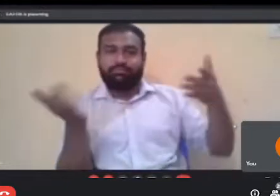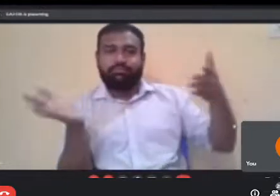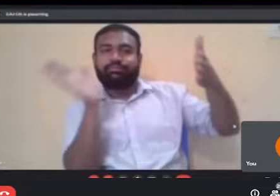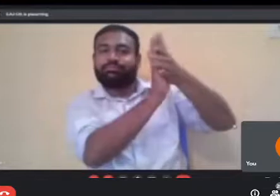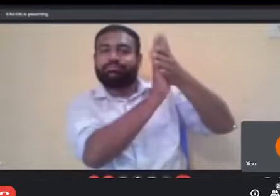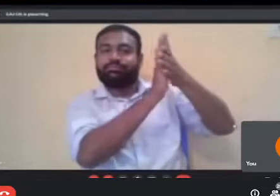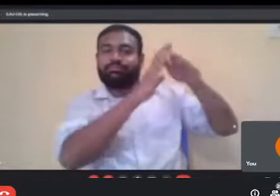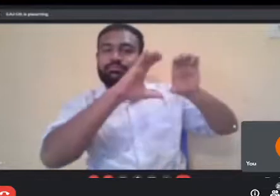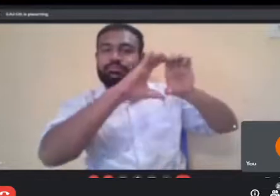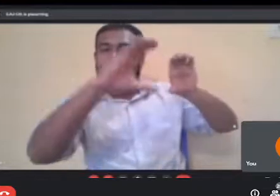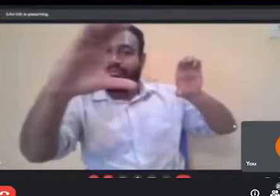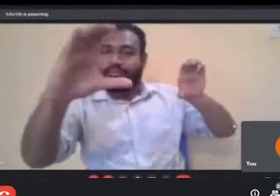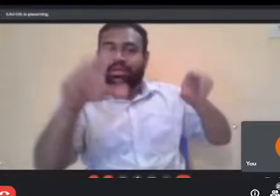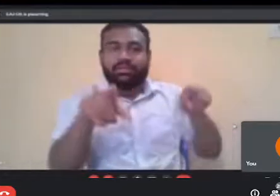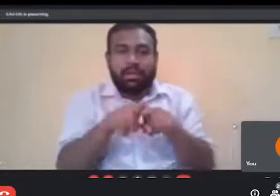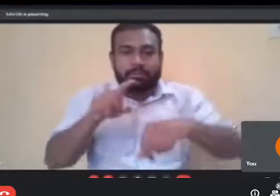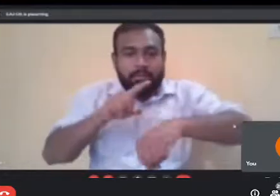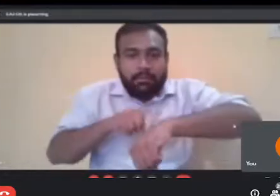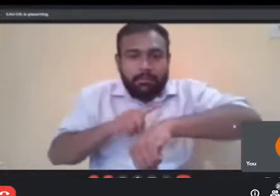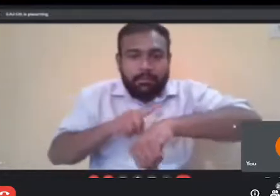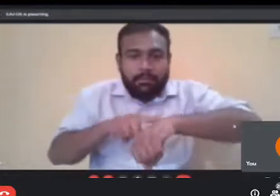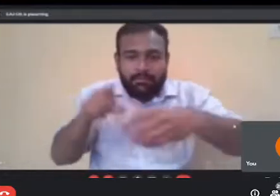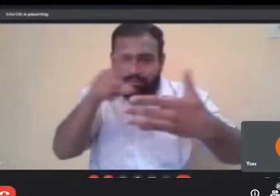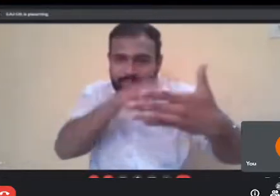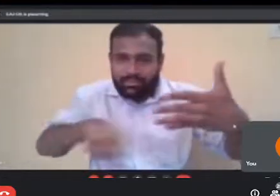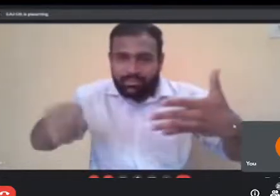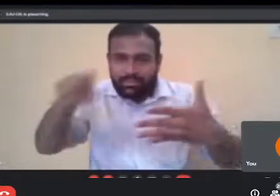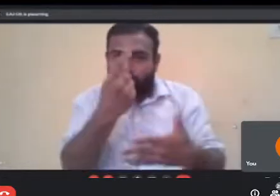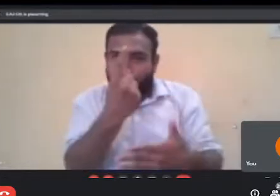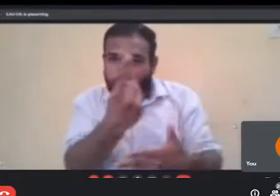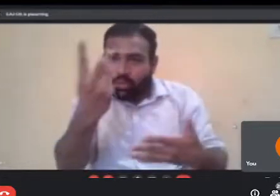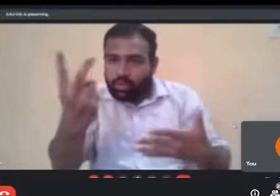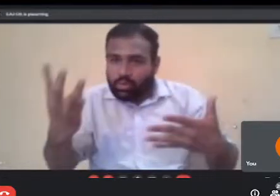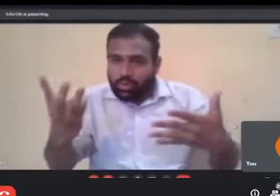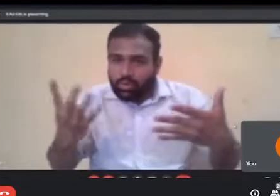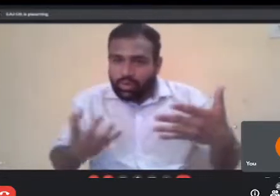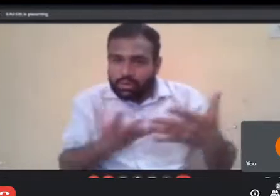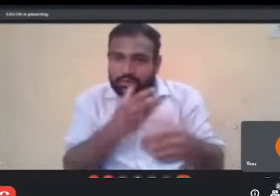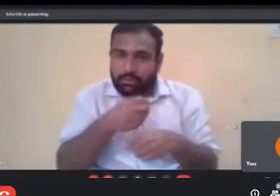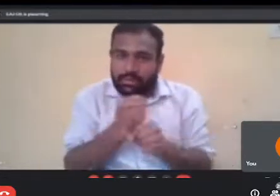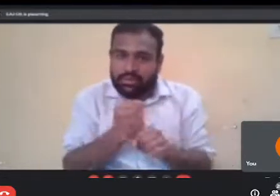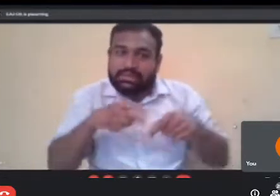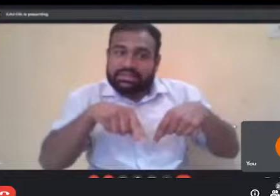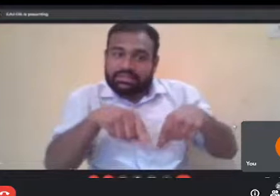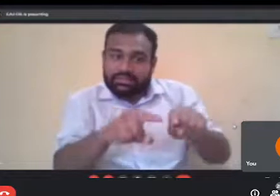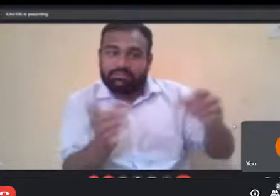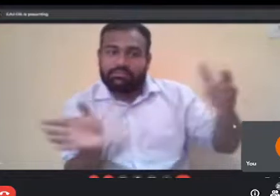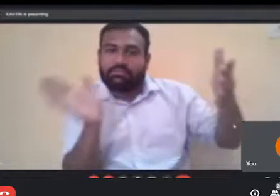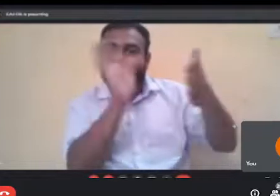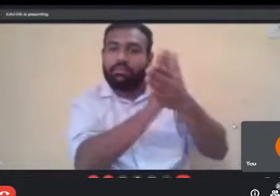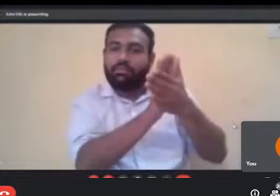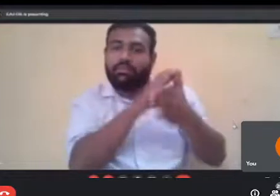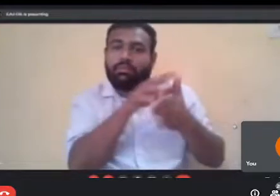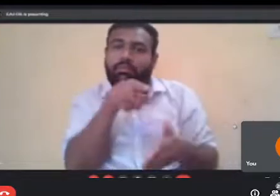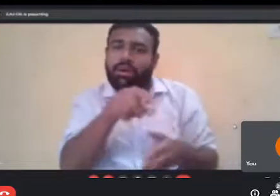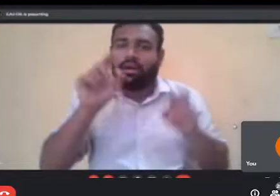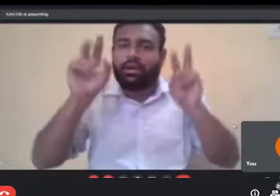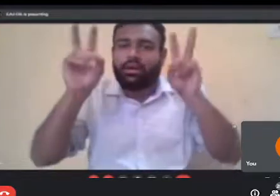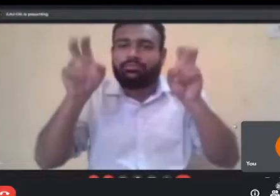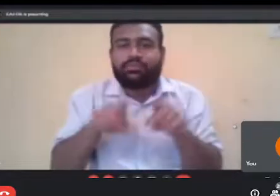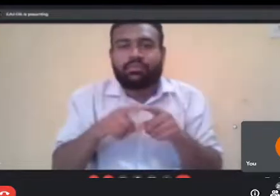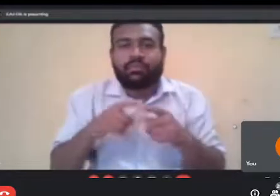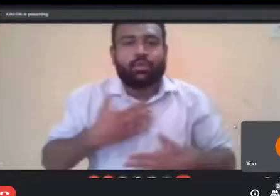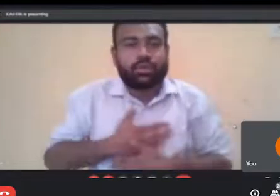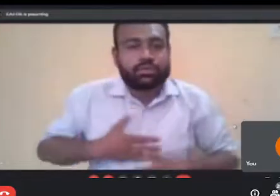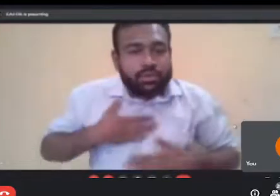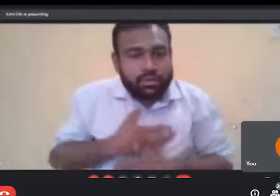and also take interest in that. The same thing they would also post in class so that they can retain and recall. And we had groups,